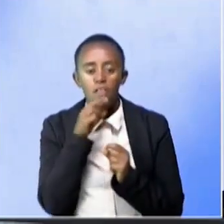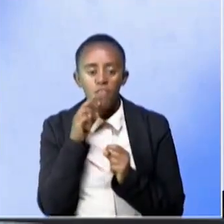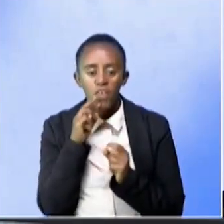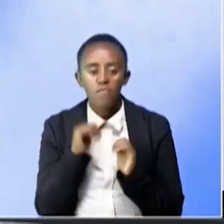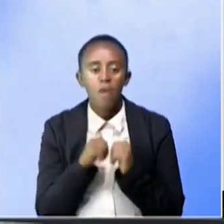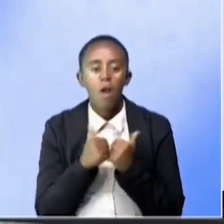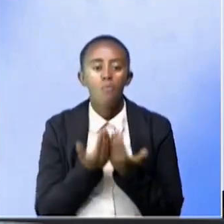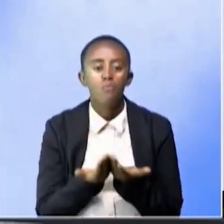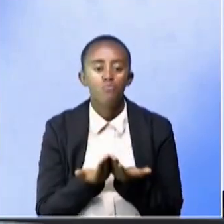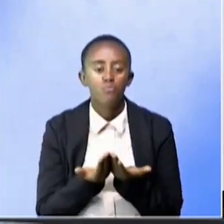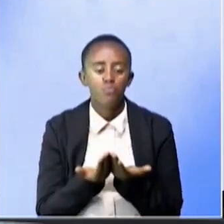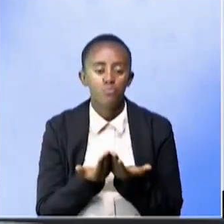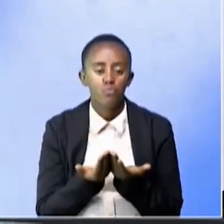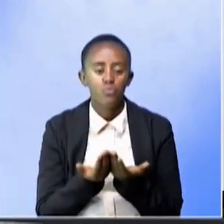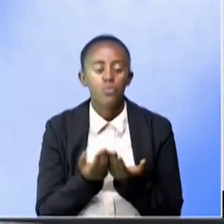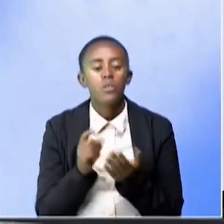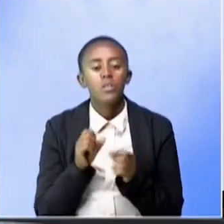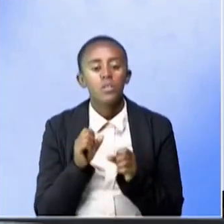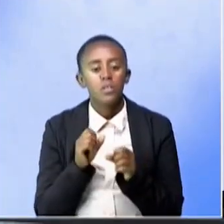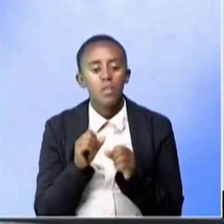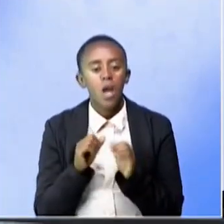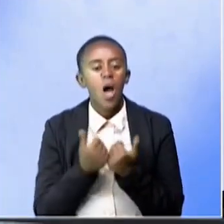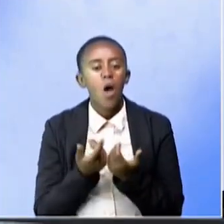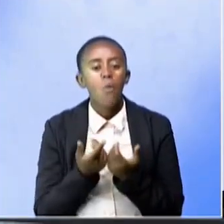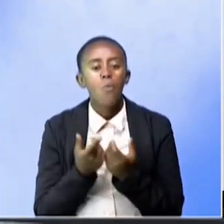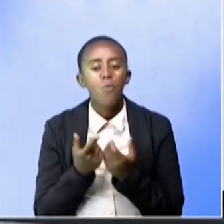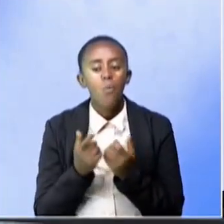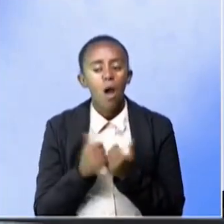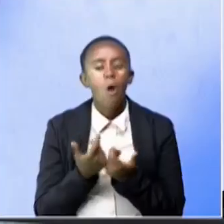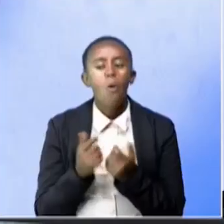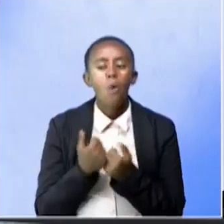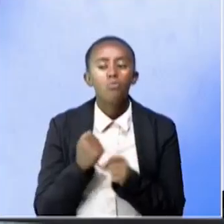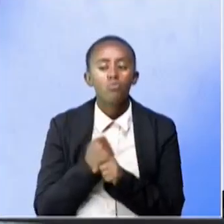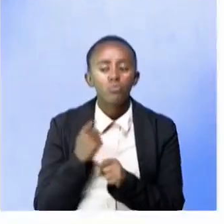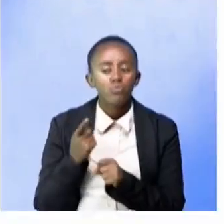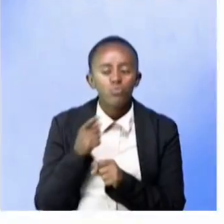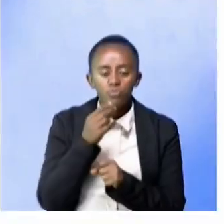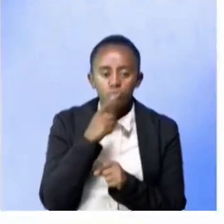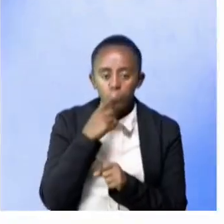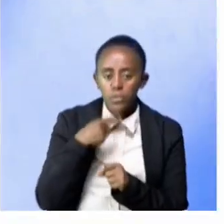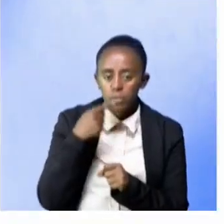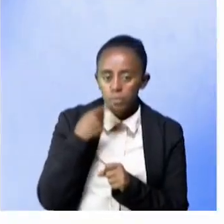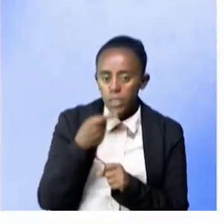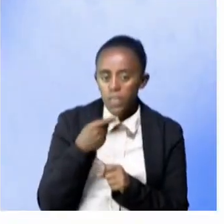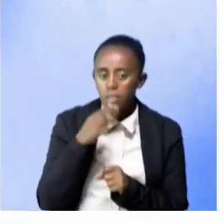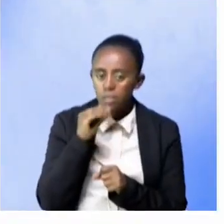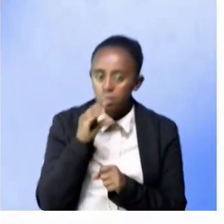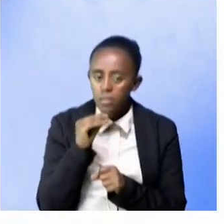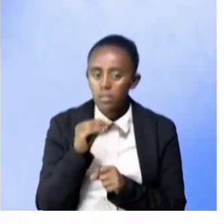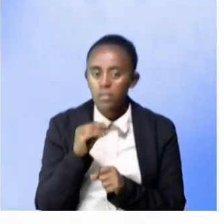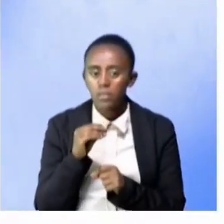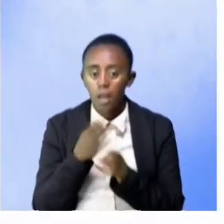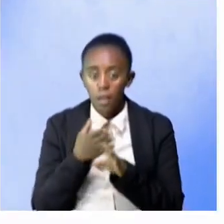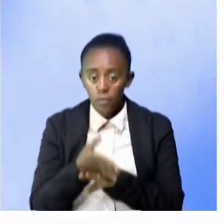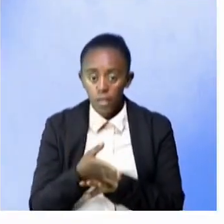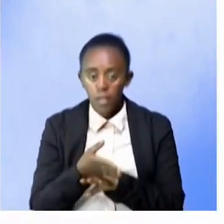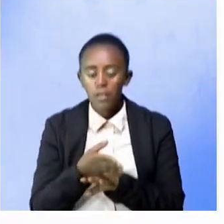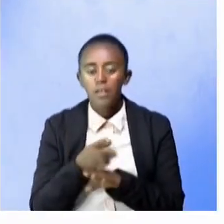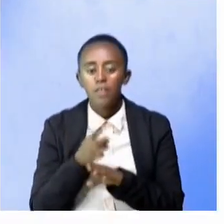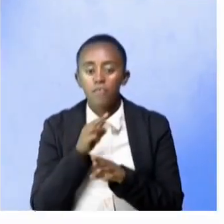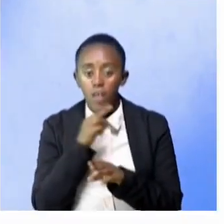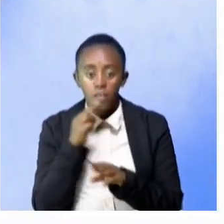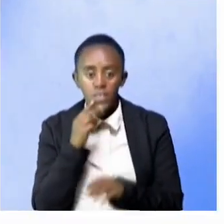given sentence. So how does she speak? Gently. After the verb means, here it is. Here is a verb,